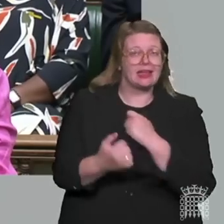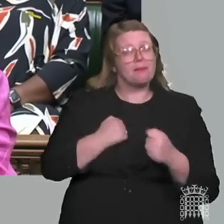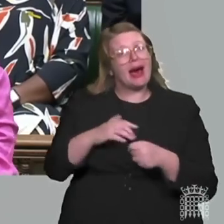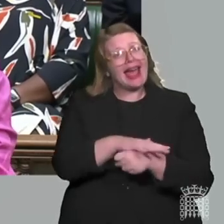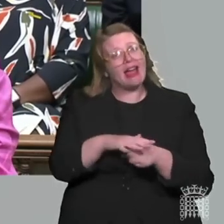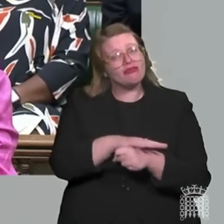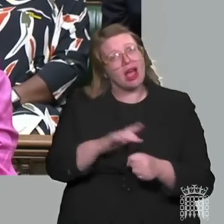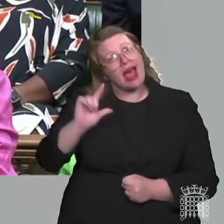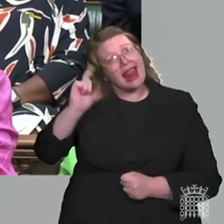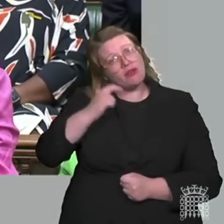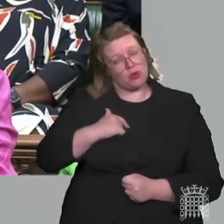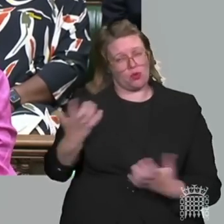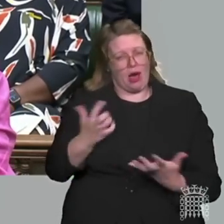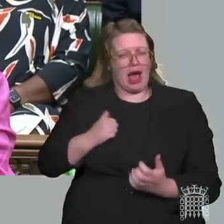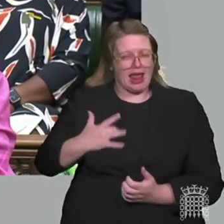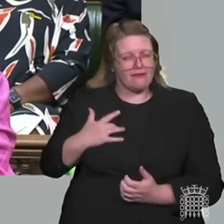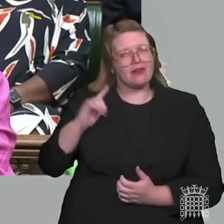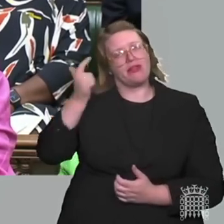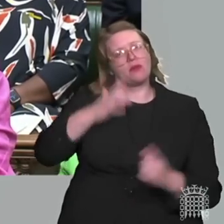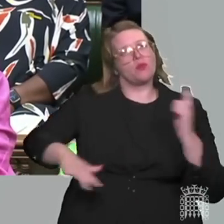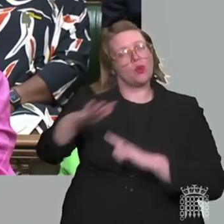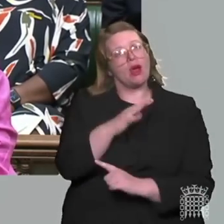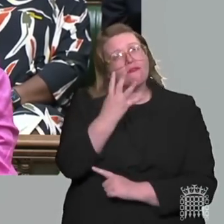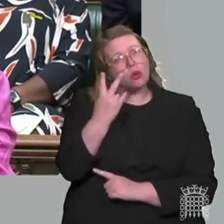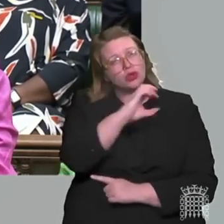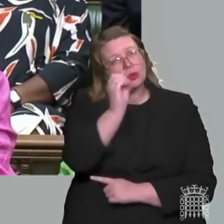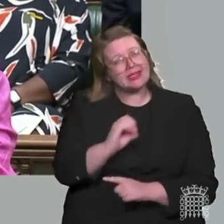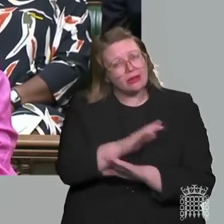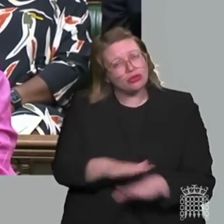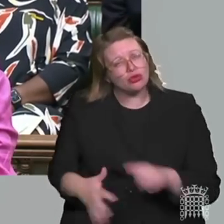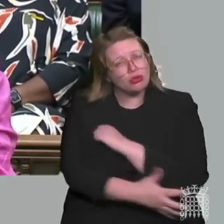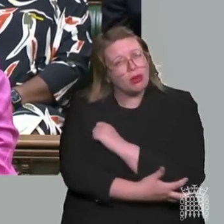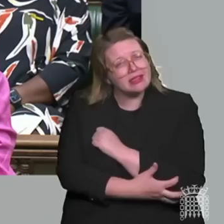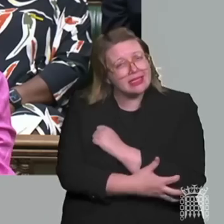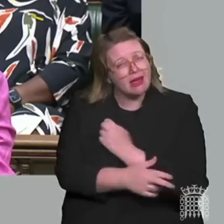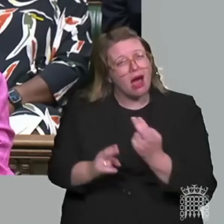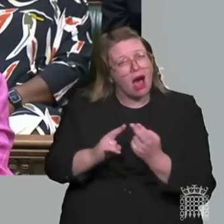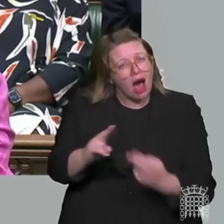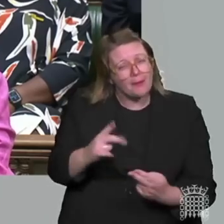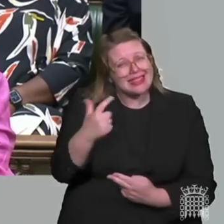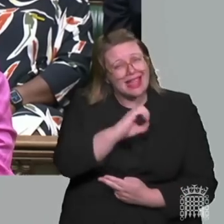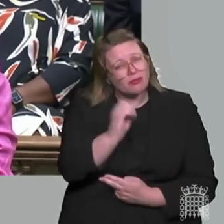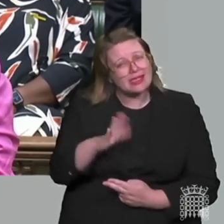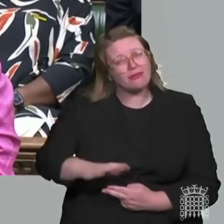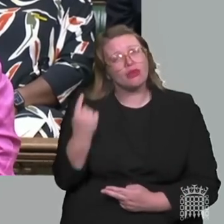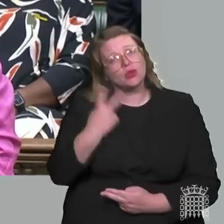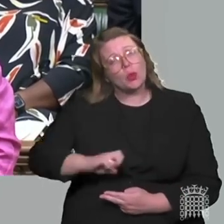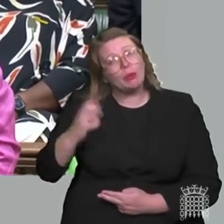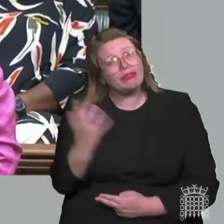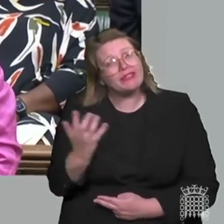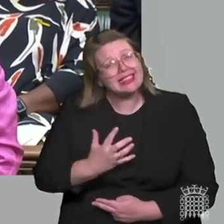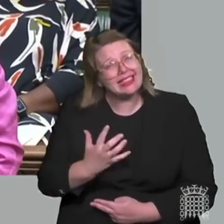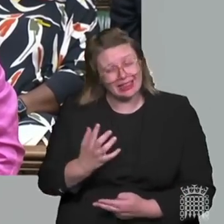Riverside, 42% are living in poverty, up 7% since 2015. So can the Prime